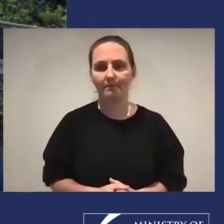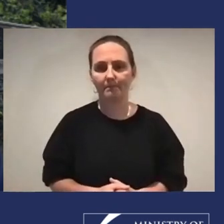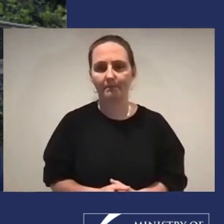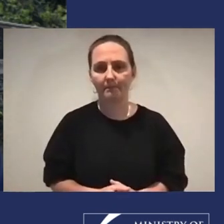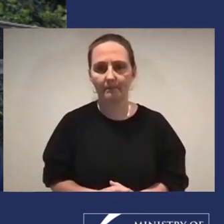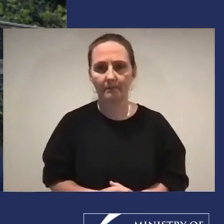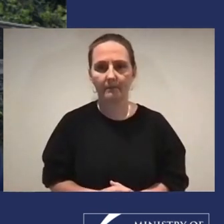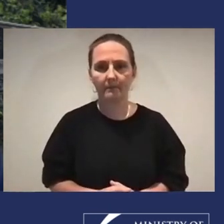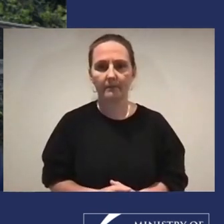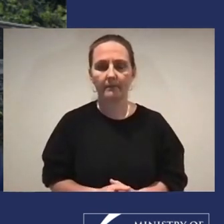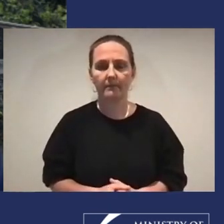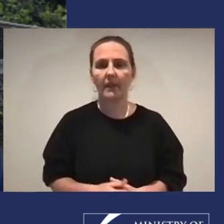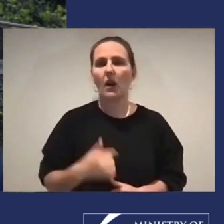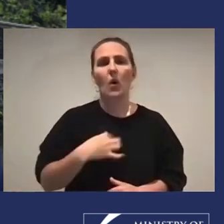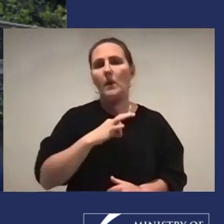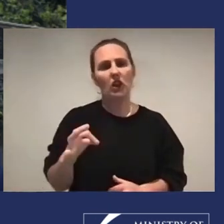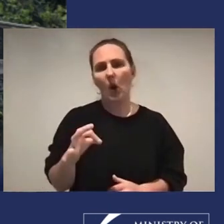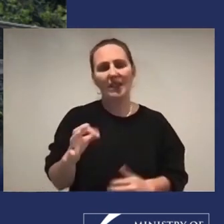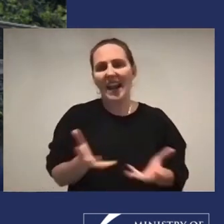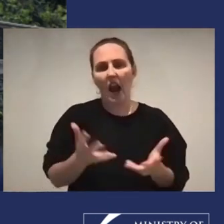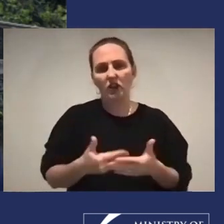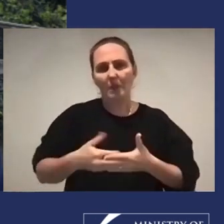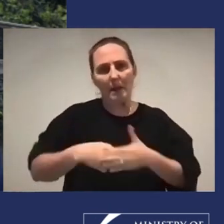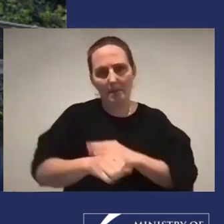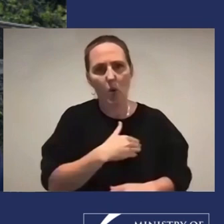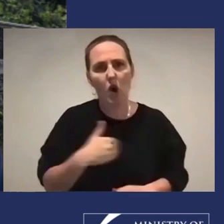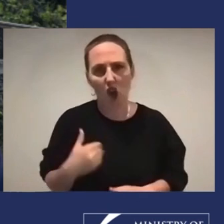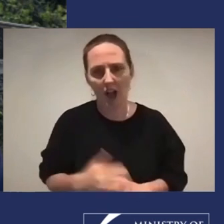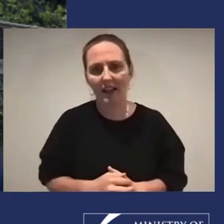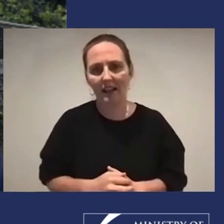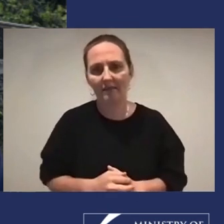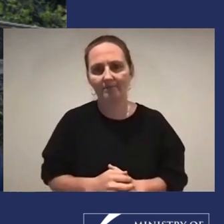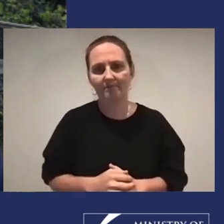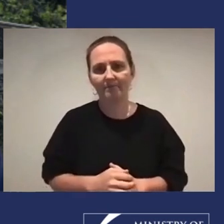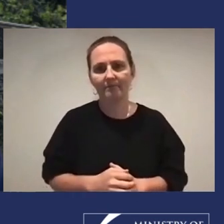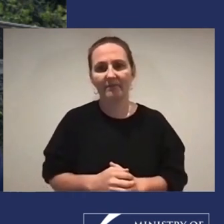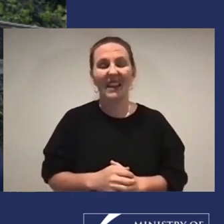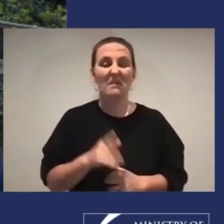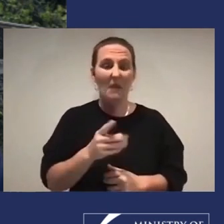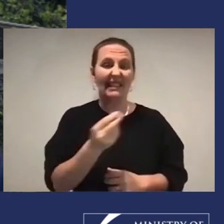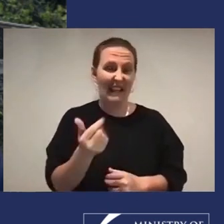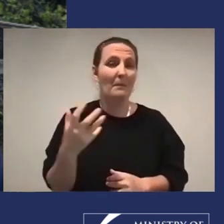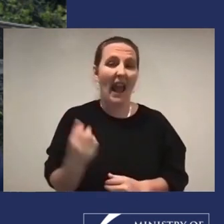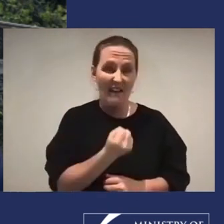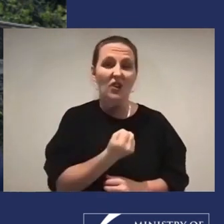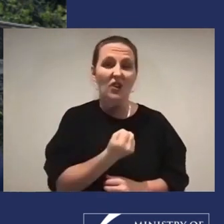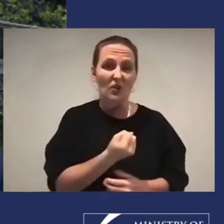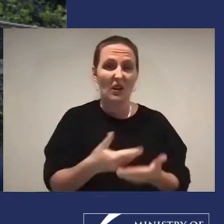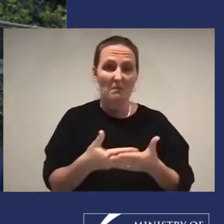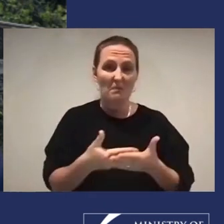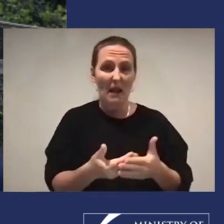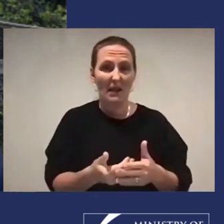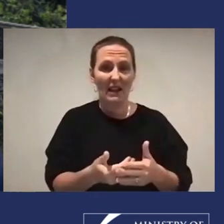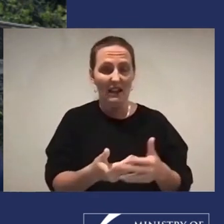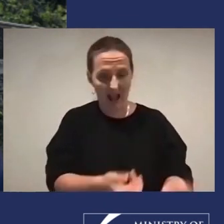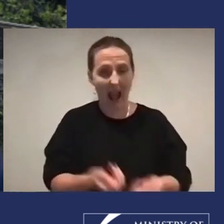for women to be birthed early. If we can prevent it, then yes. But the ones that we've had to birth early is because the mums are